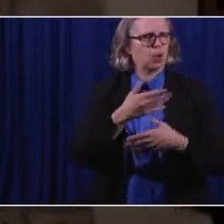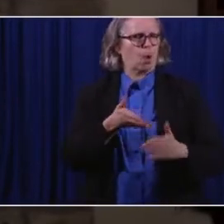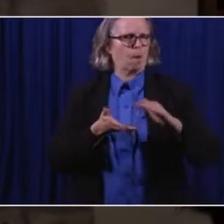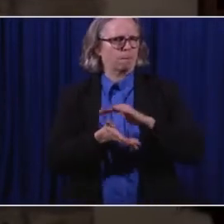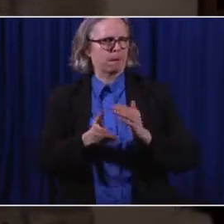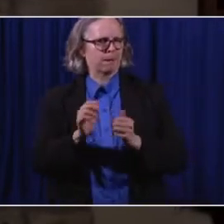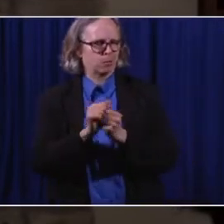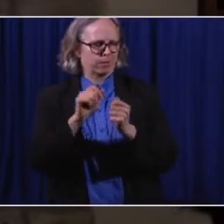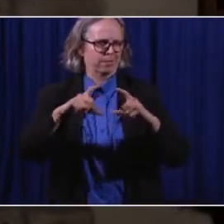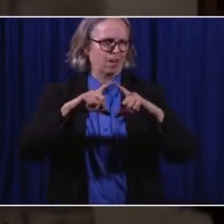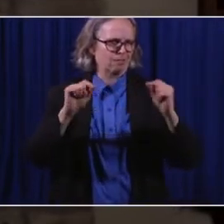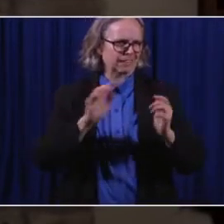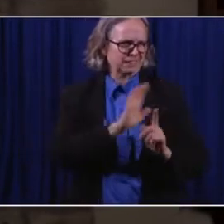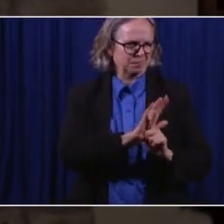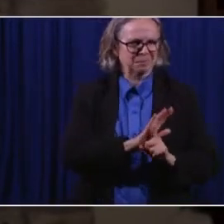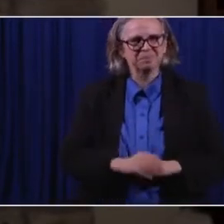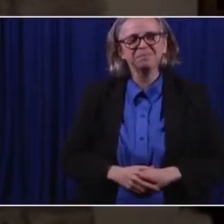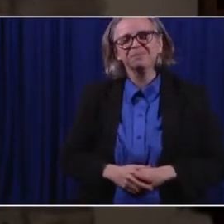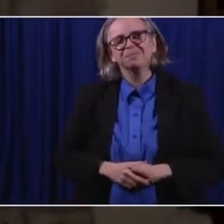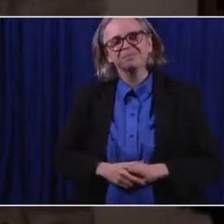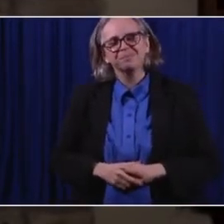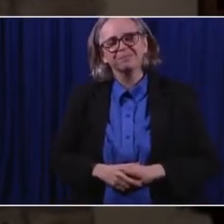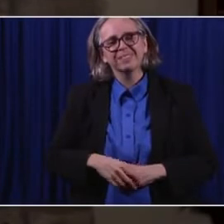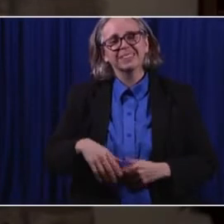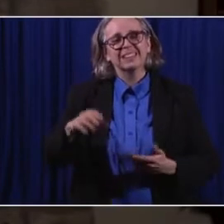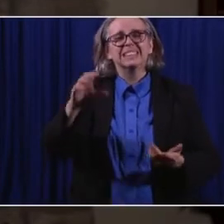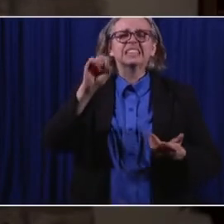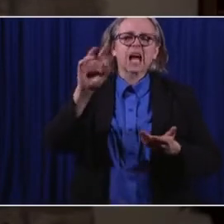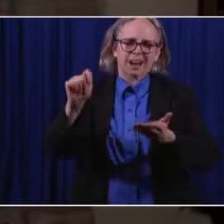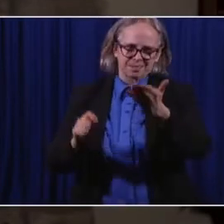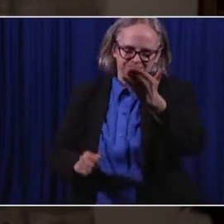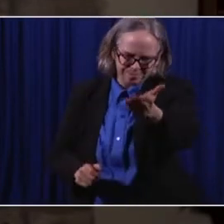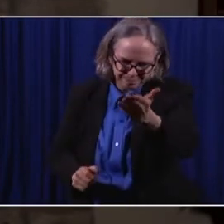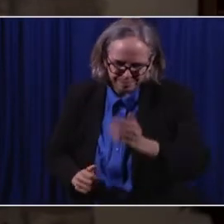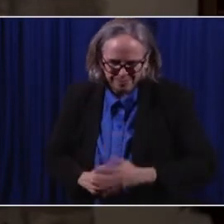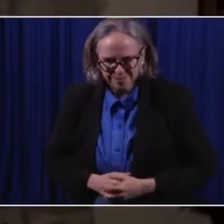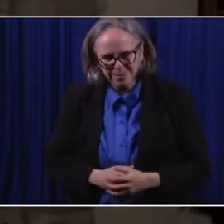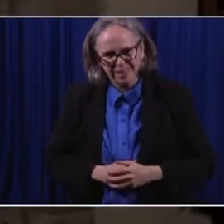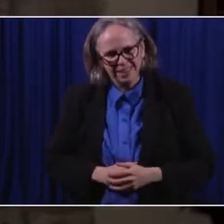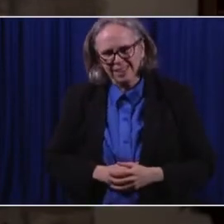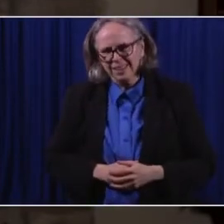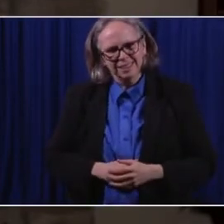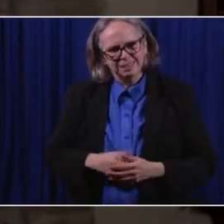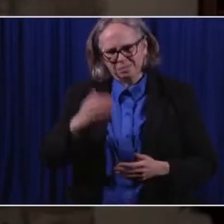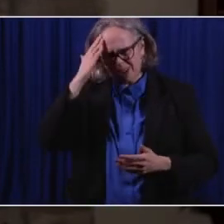one of those deals. Scott, the mask compliance has been a great success